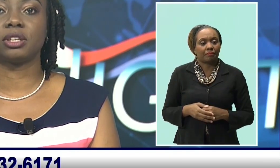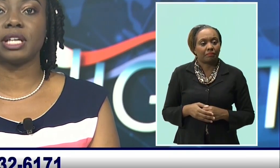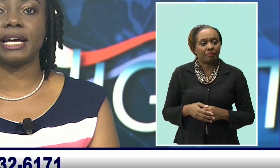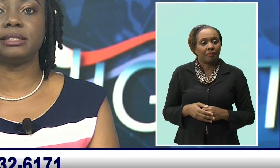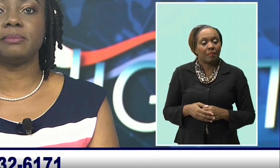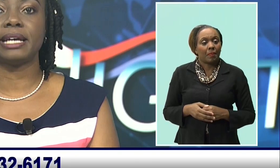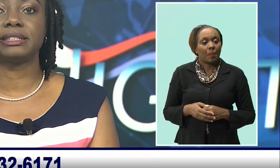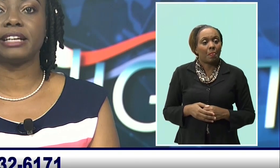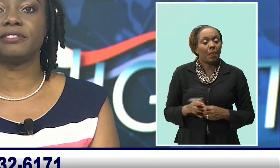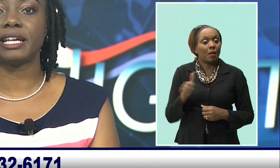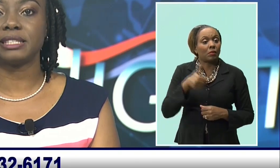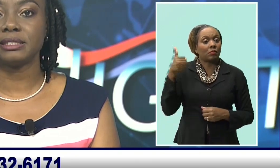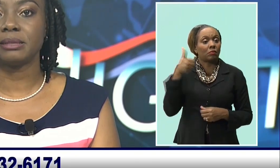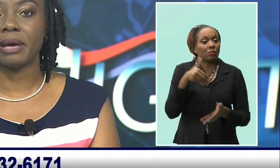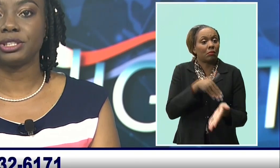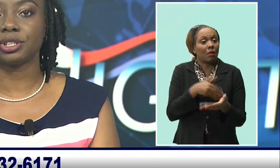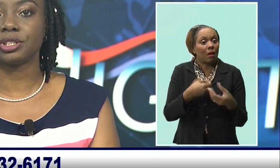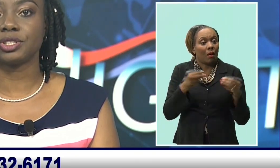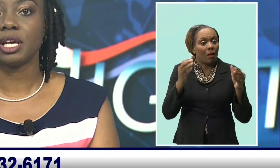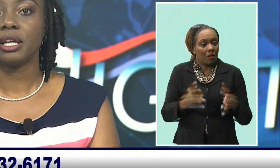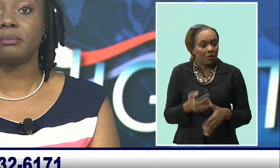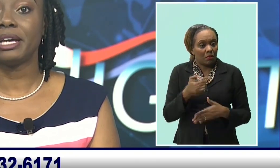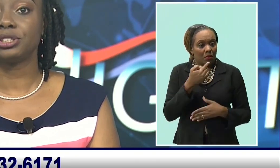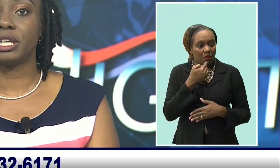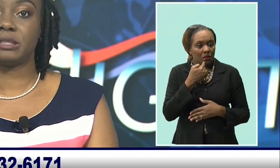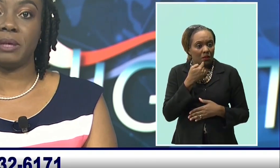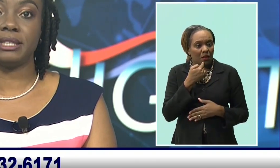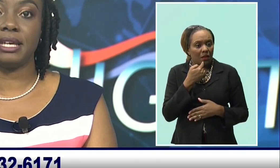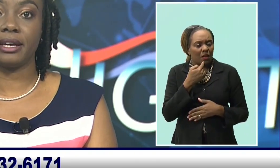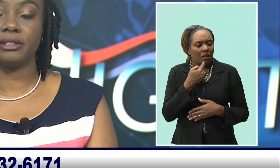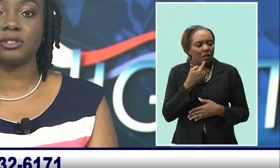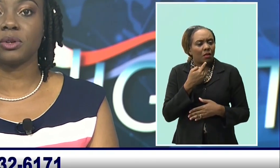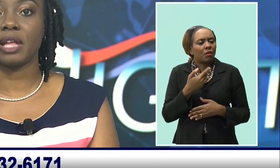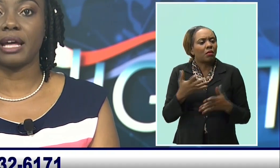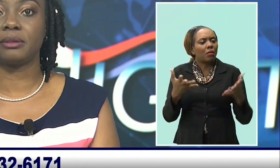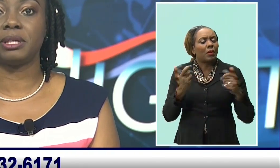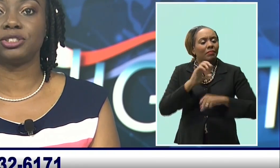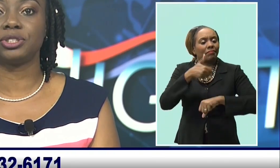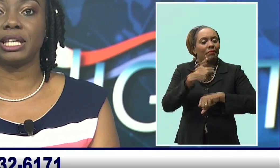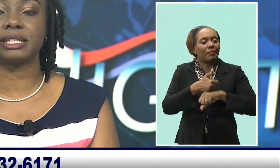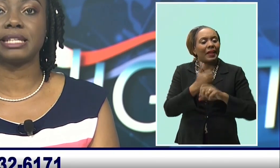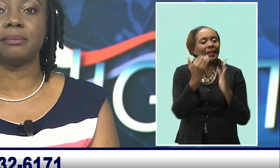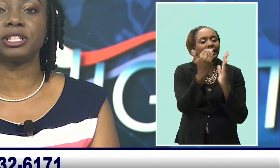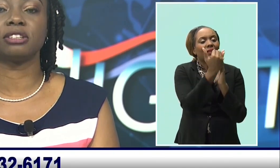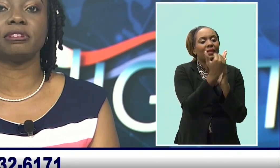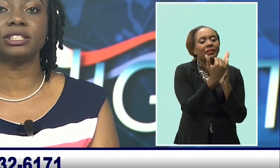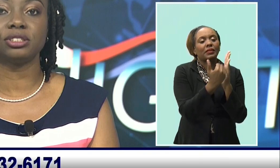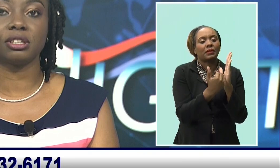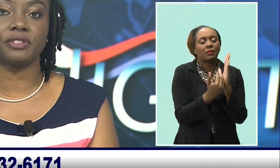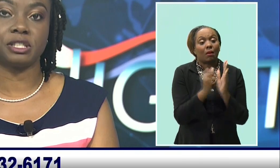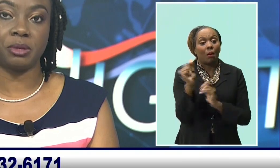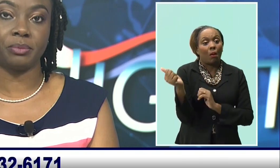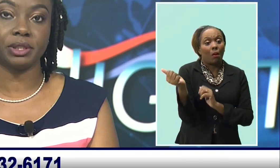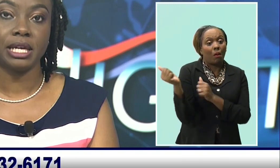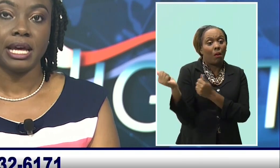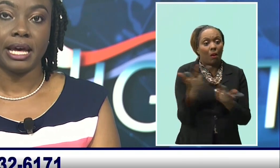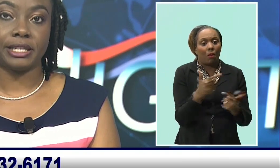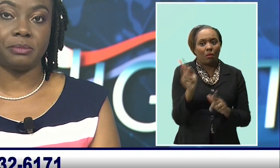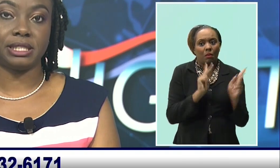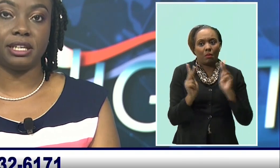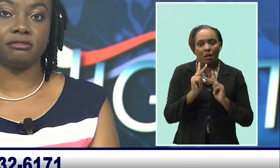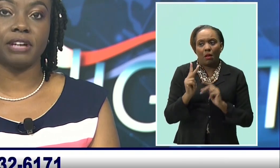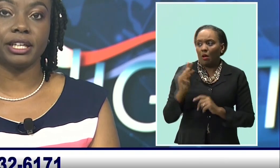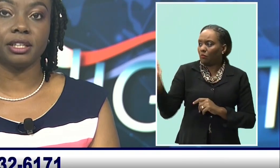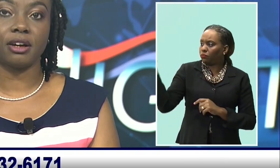Officer Dr. Anton Best advises the measure is being taken so that the ministry can establish a register of these people